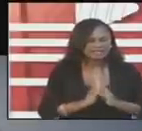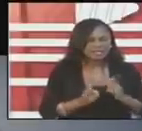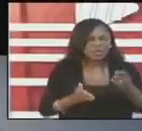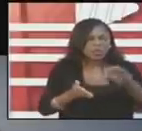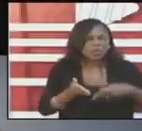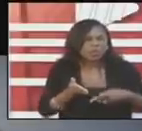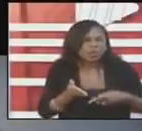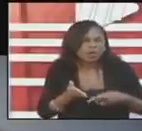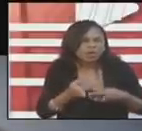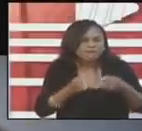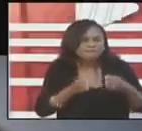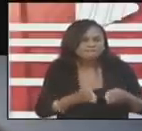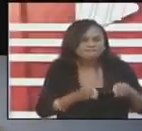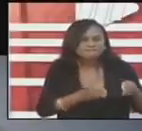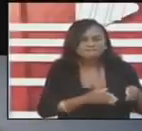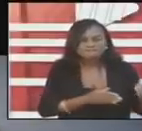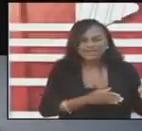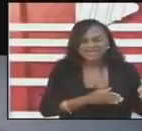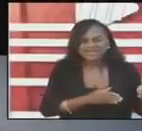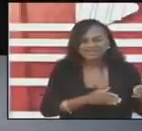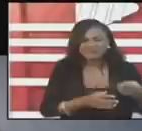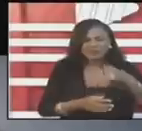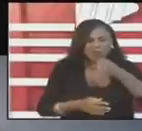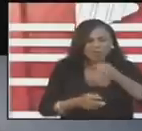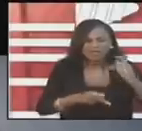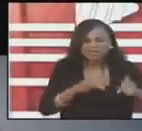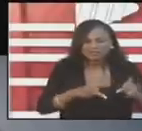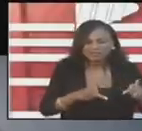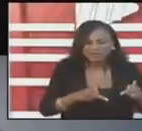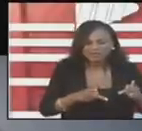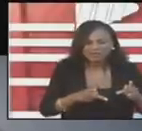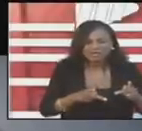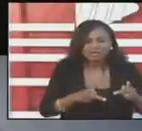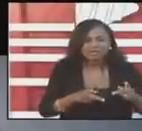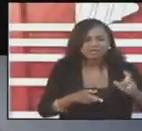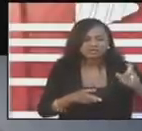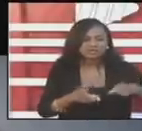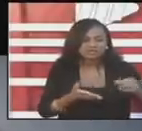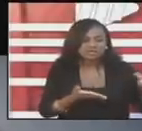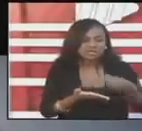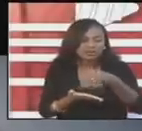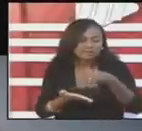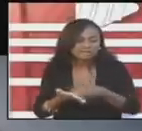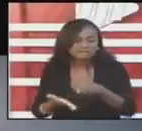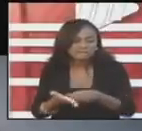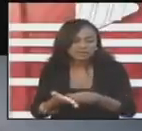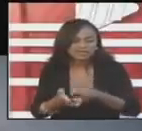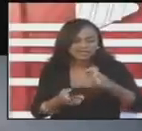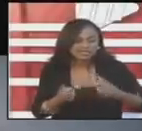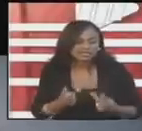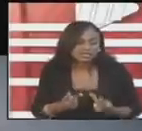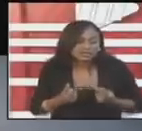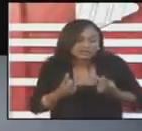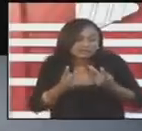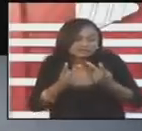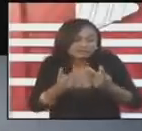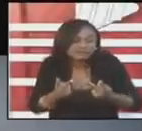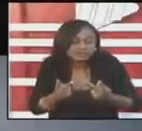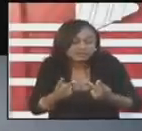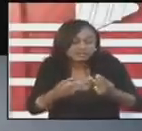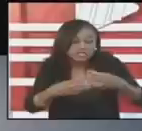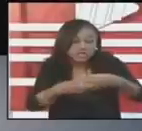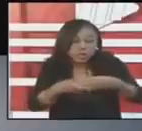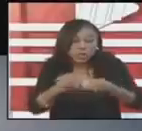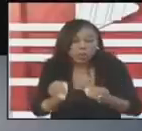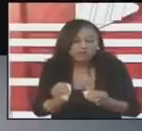for persons in receipt of the Senior Citizens Grant who are required to visit the Social Welfare Office. I believe it's once a